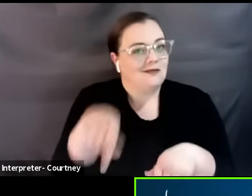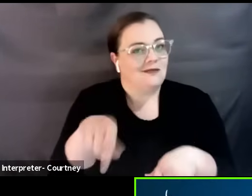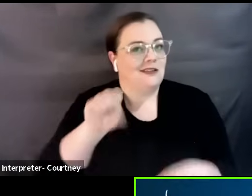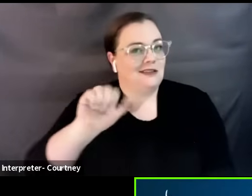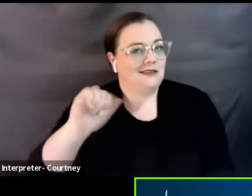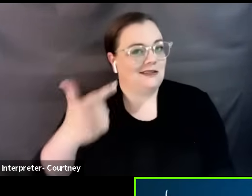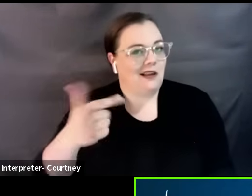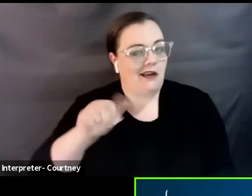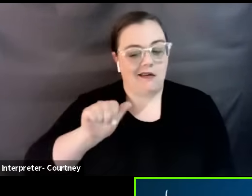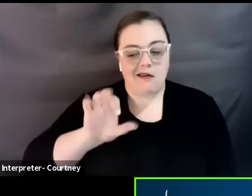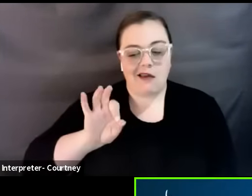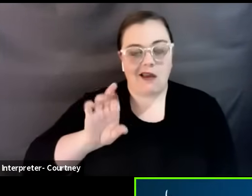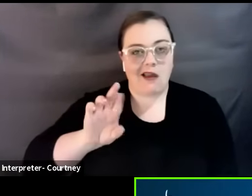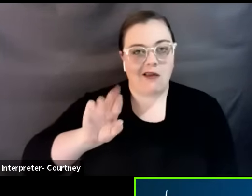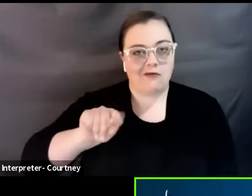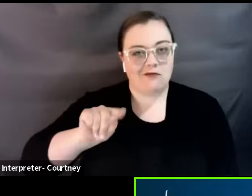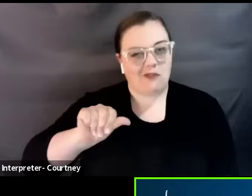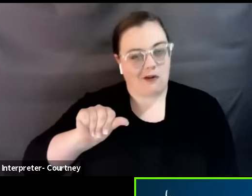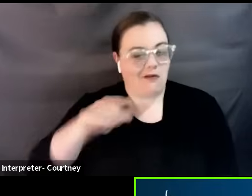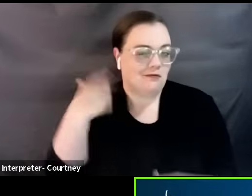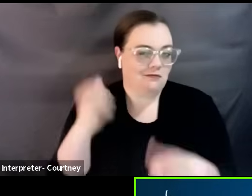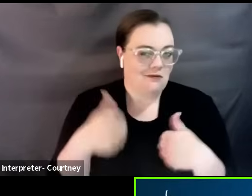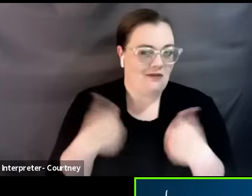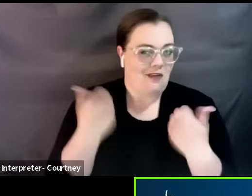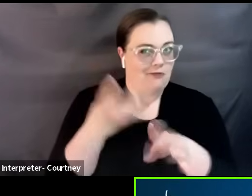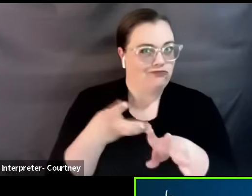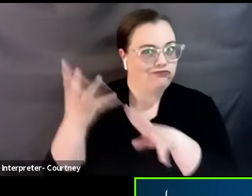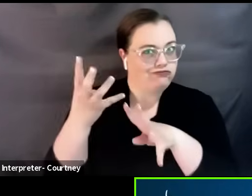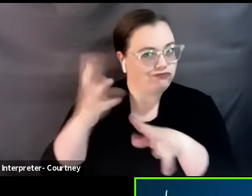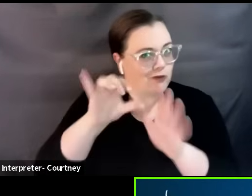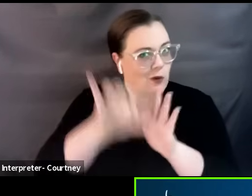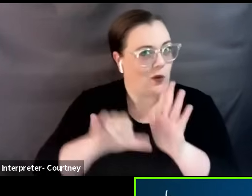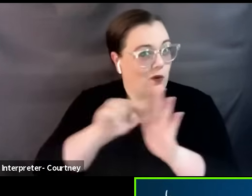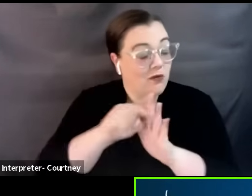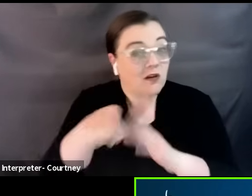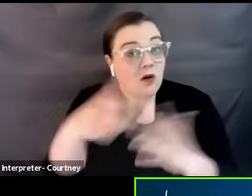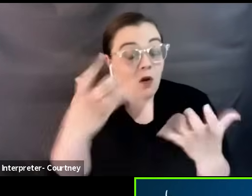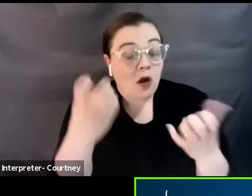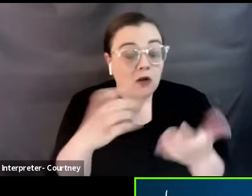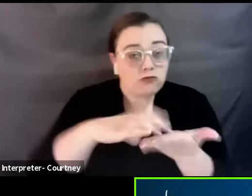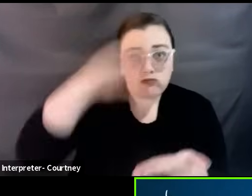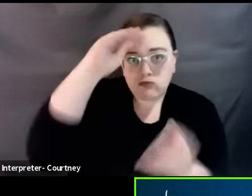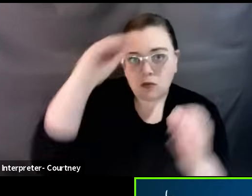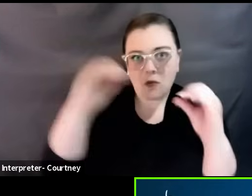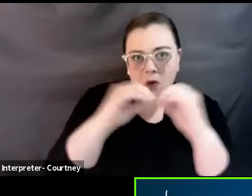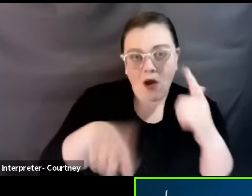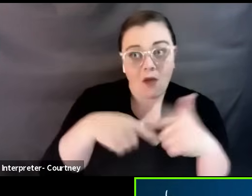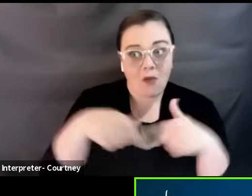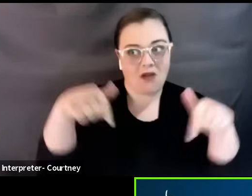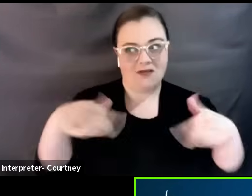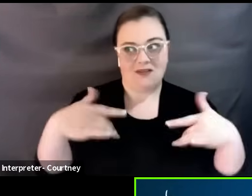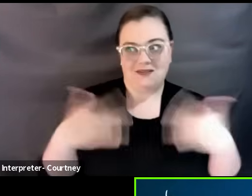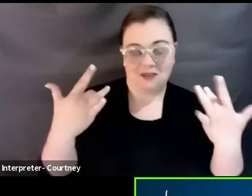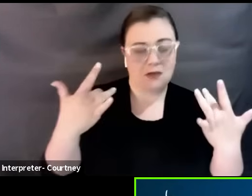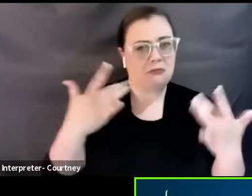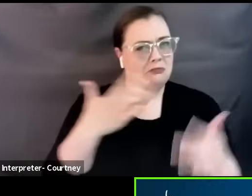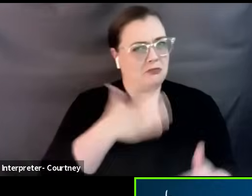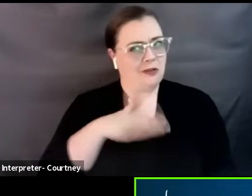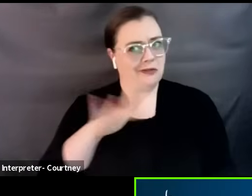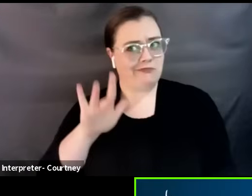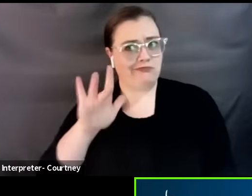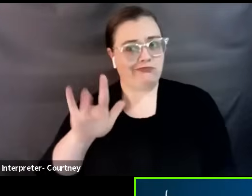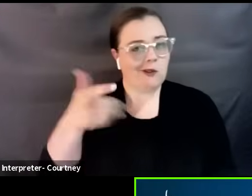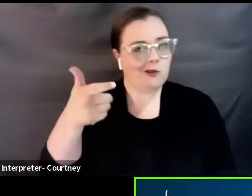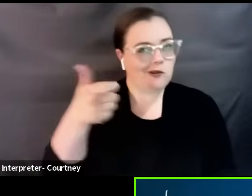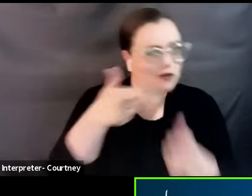YouTube. To stay informed about all of our live stream and video events, we invite you to subscribe to this channel, and you can go ahead and